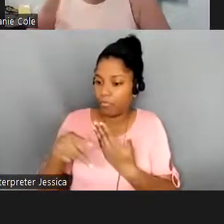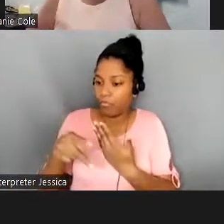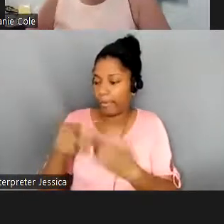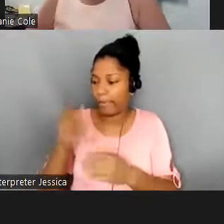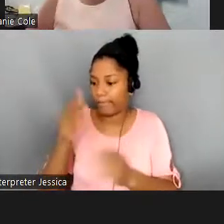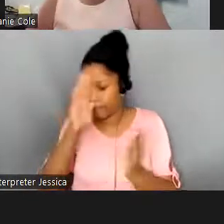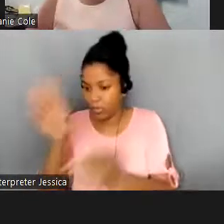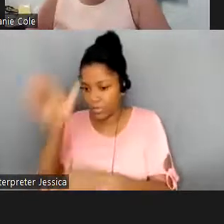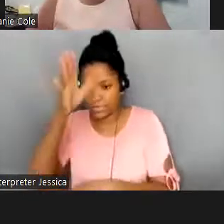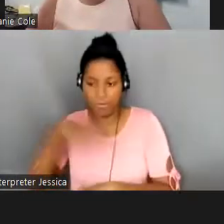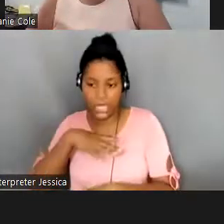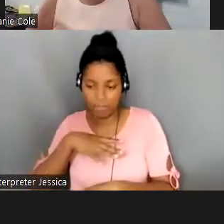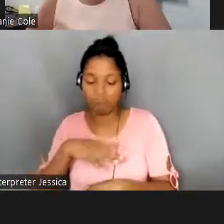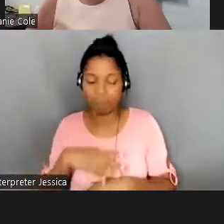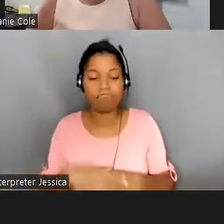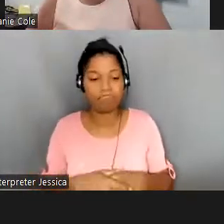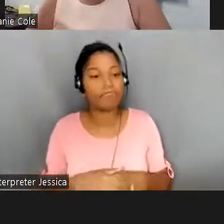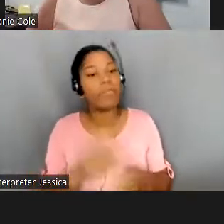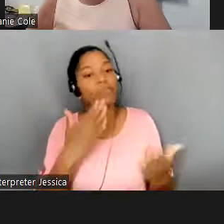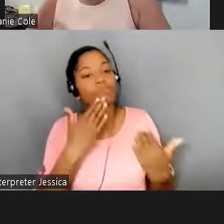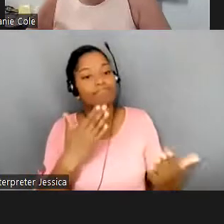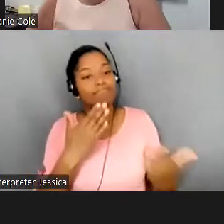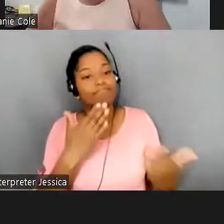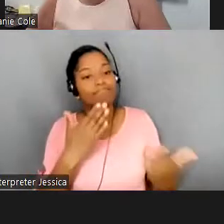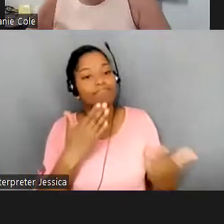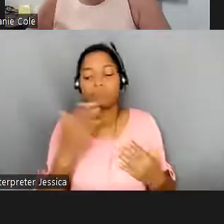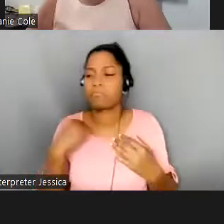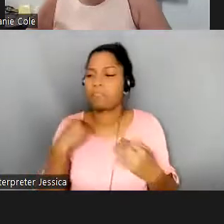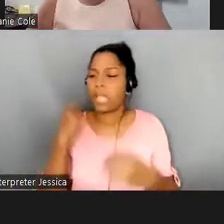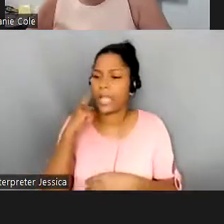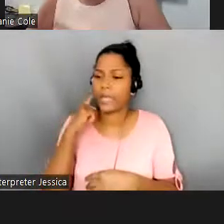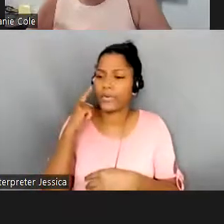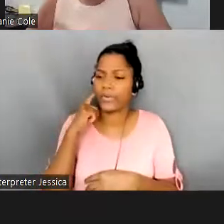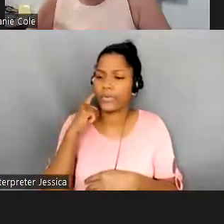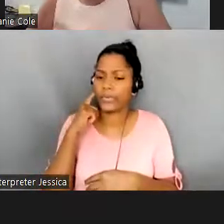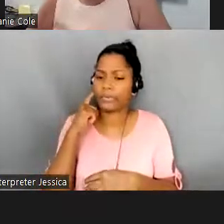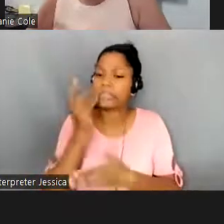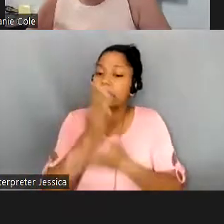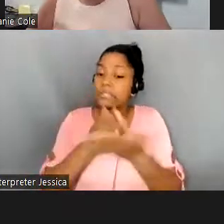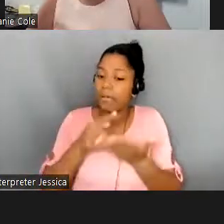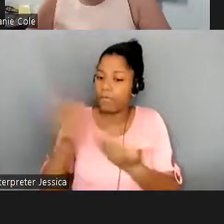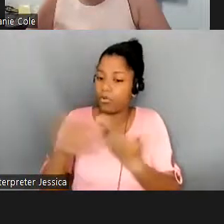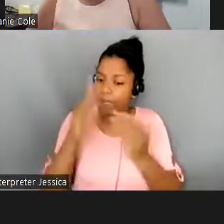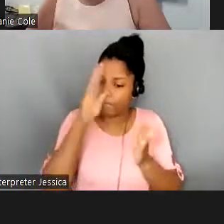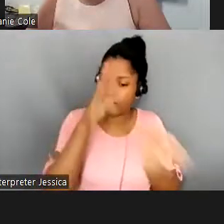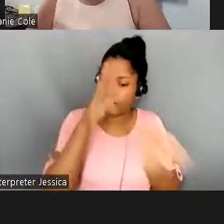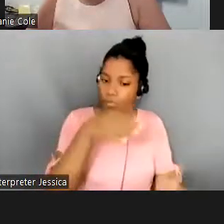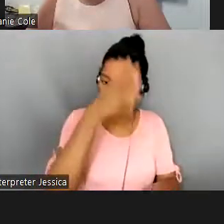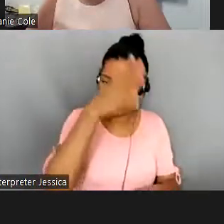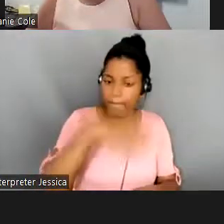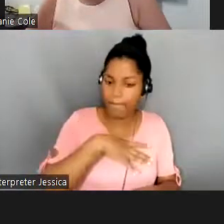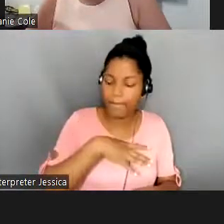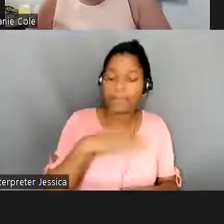those. Thank you. The ones that I've heard about that are targeted towards men, oftentimes in a